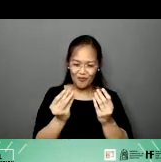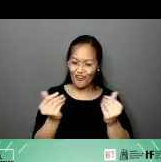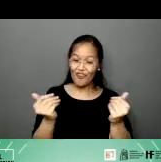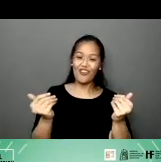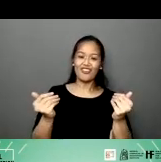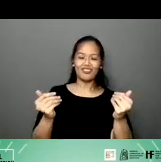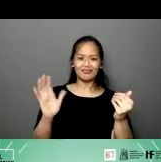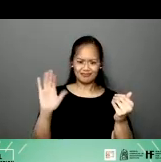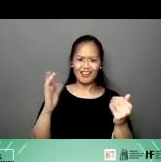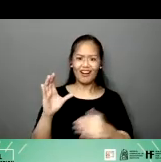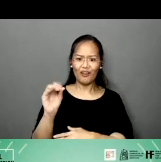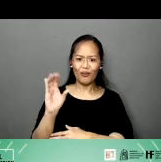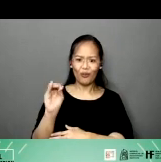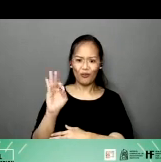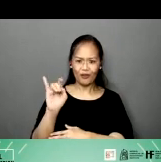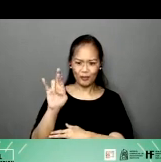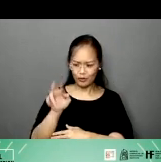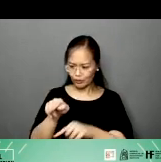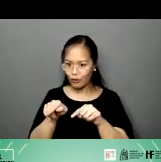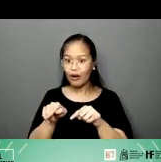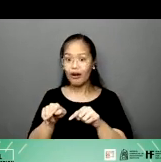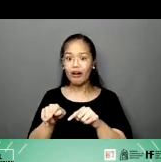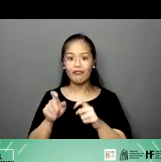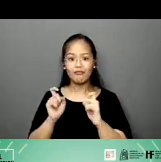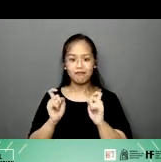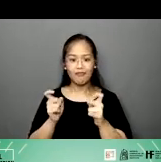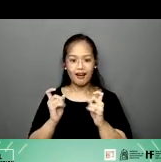other cocoa fiber or plant matter on the ground.